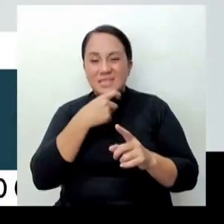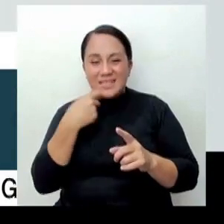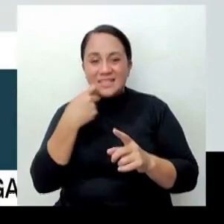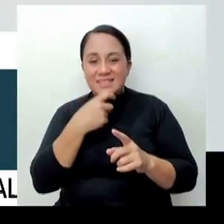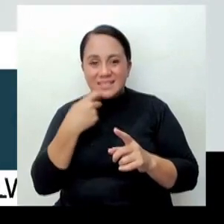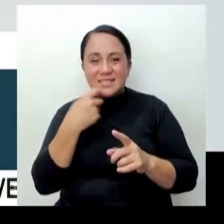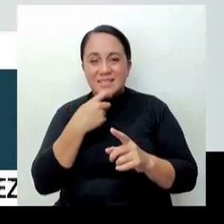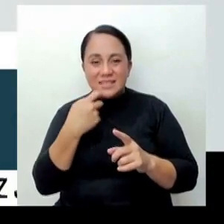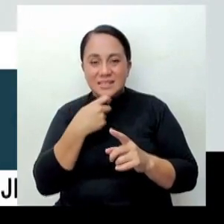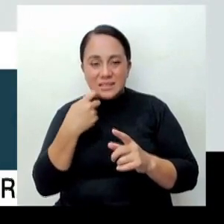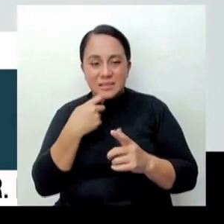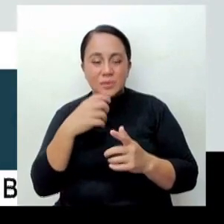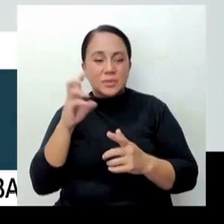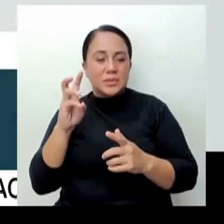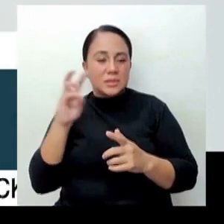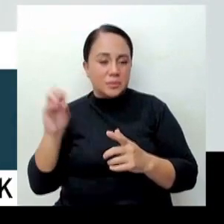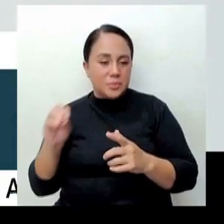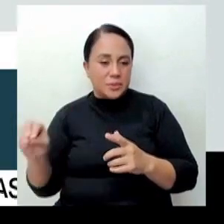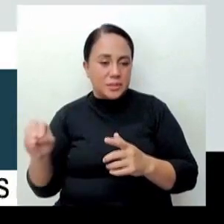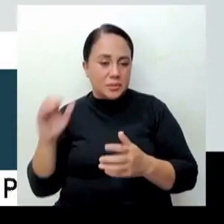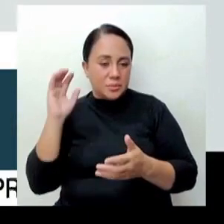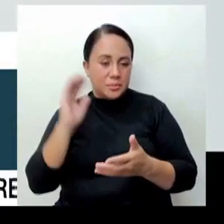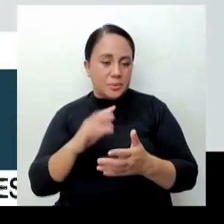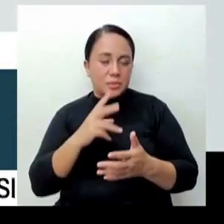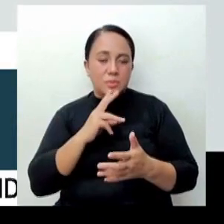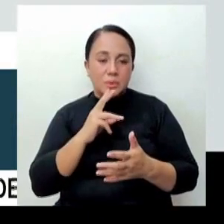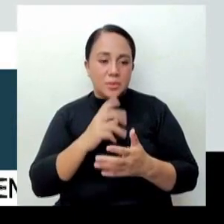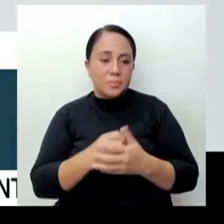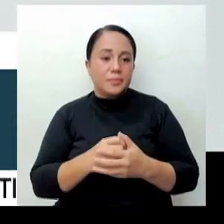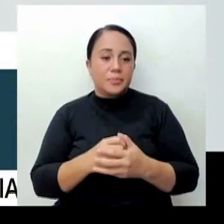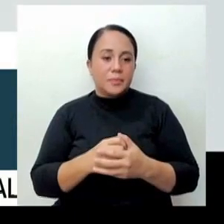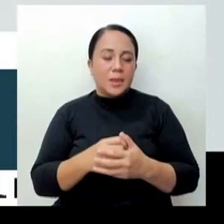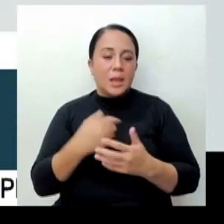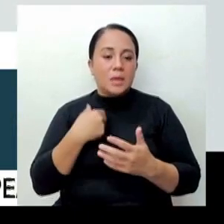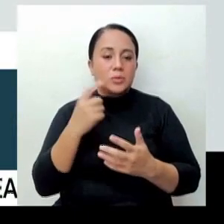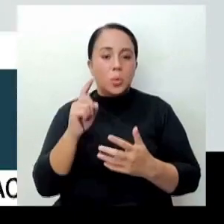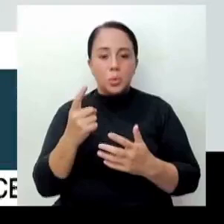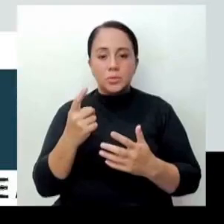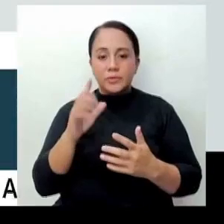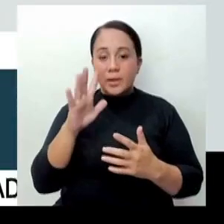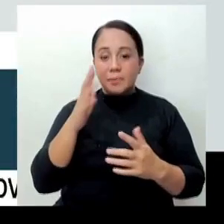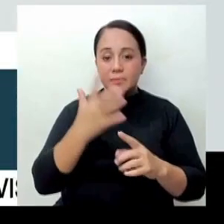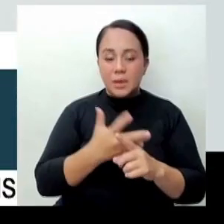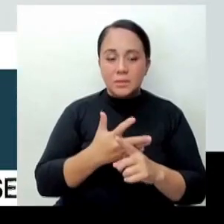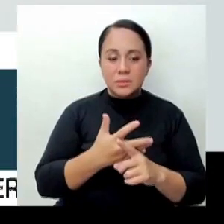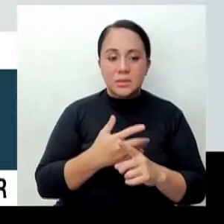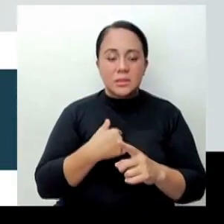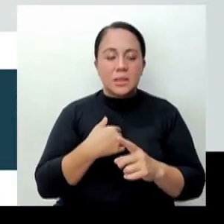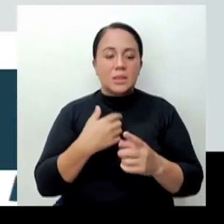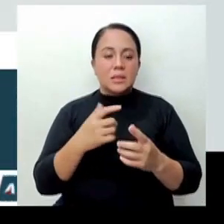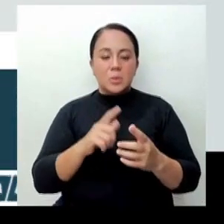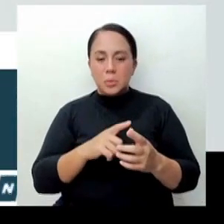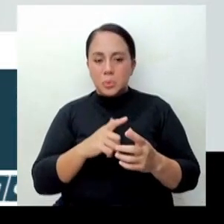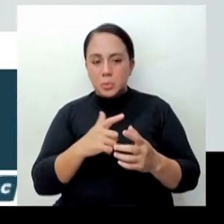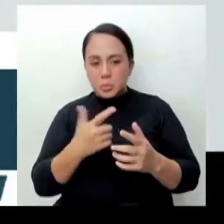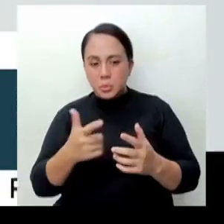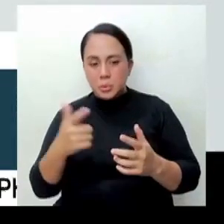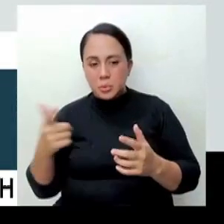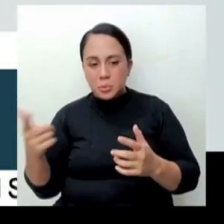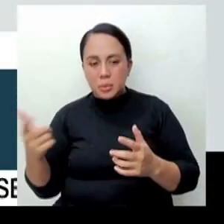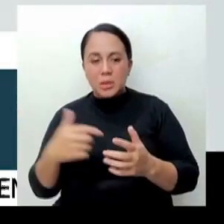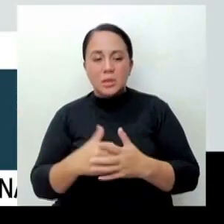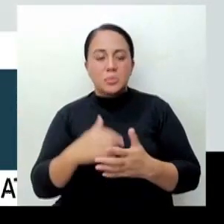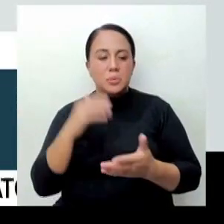than 60% ang reduction sa tubig ulan, o 5 buwan na sunod-sunod na may reduction ng mga